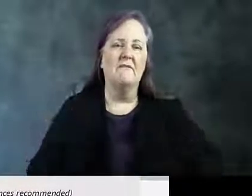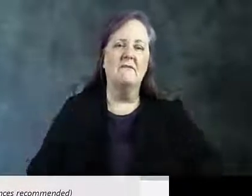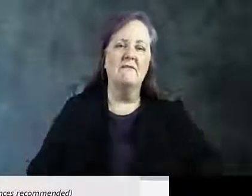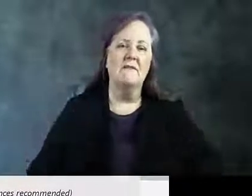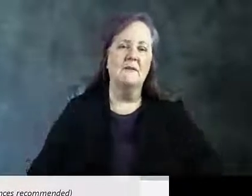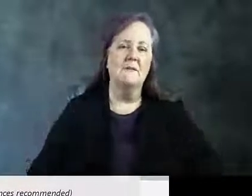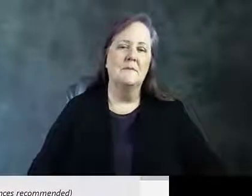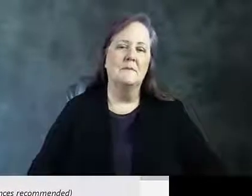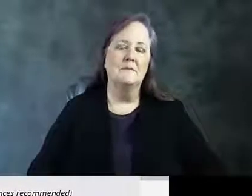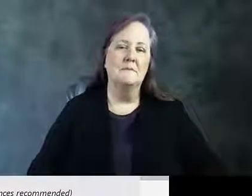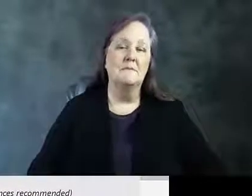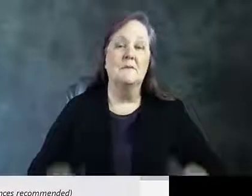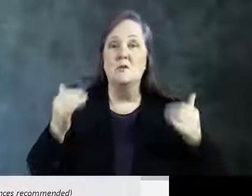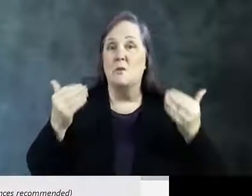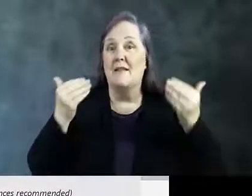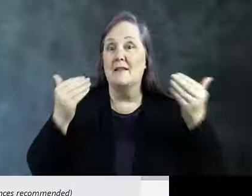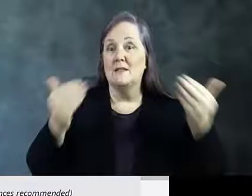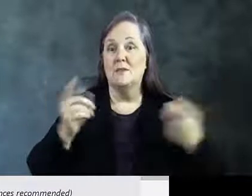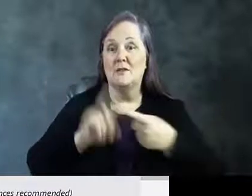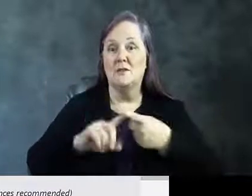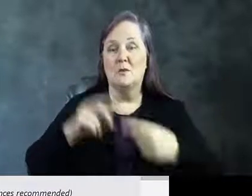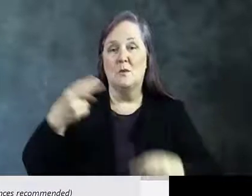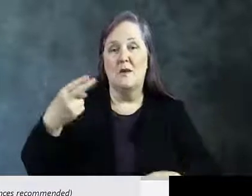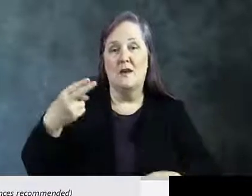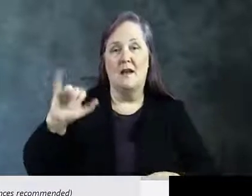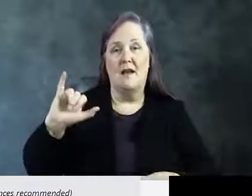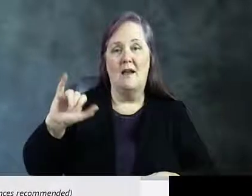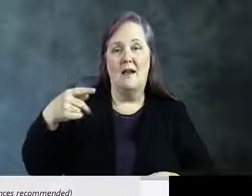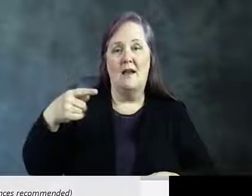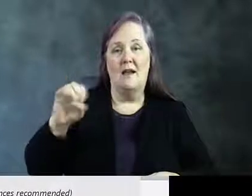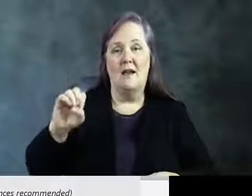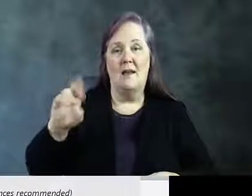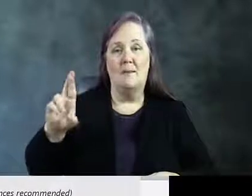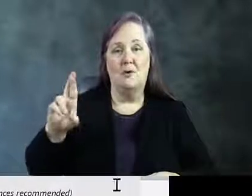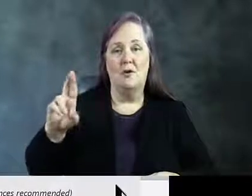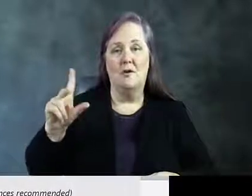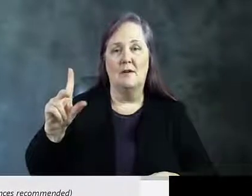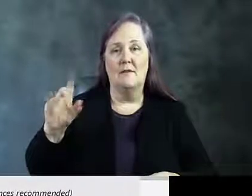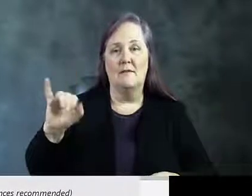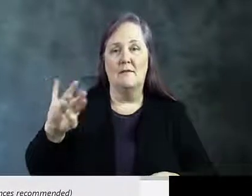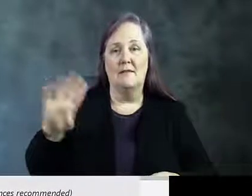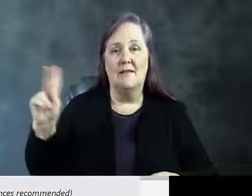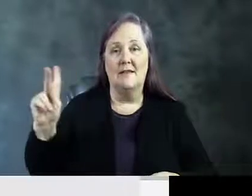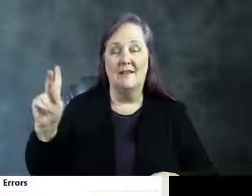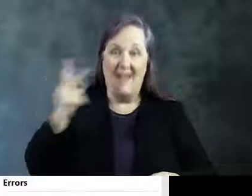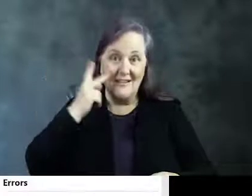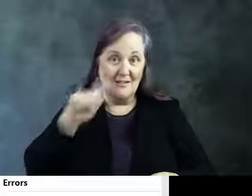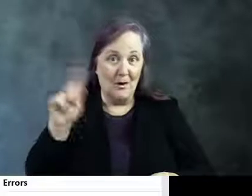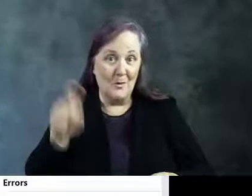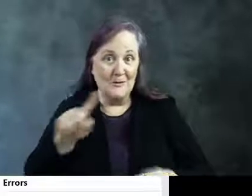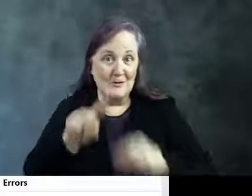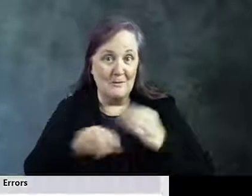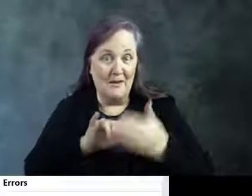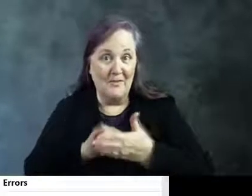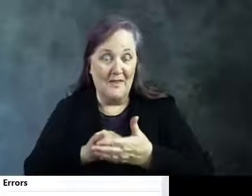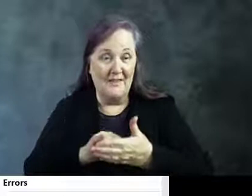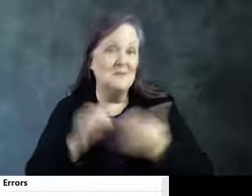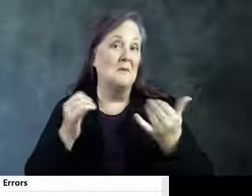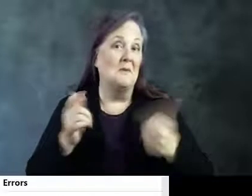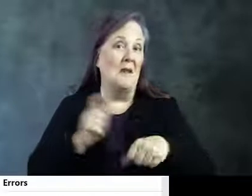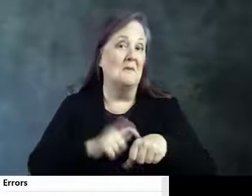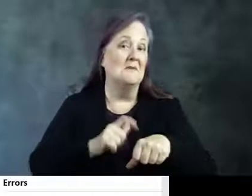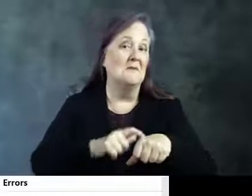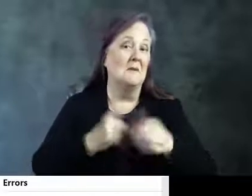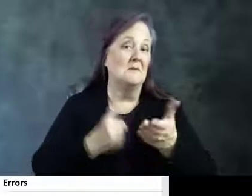and move on now to hyperlinks. And I saw we did have a question about hyperlinks. So now is the time to cover